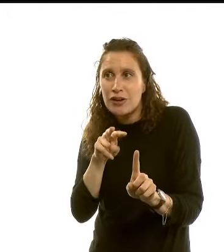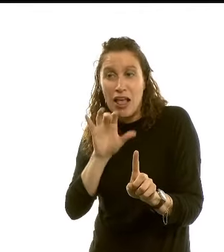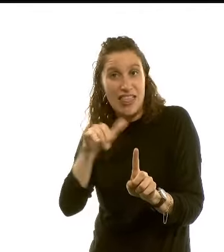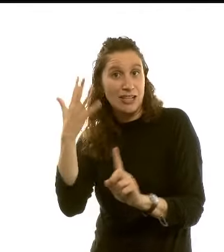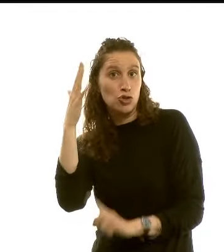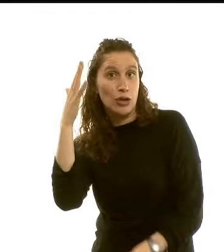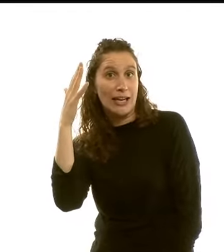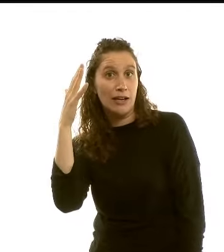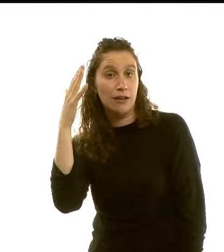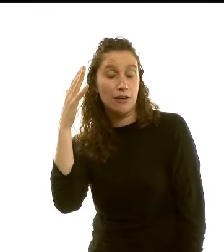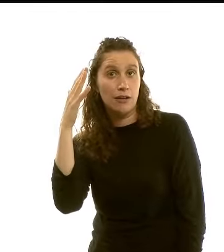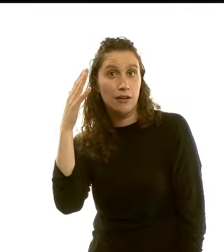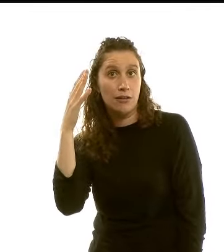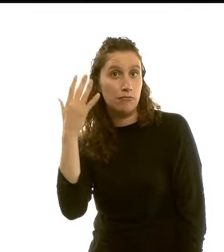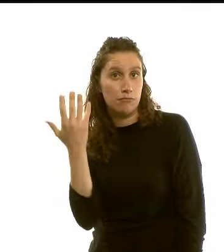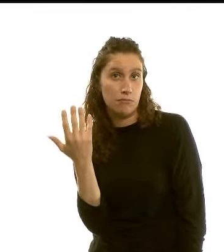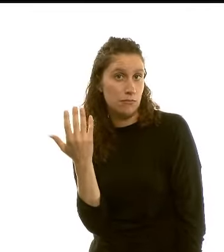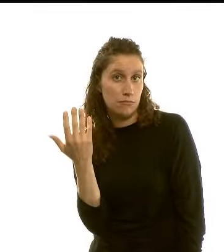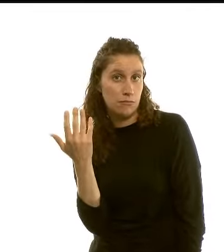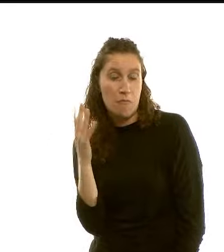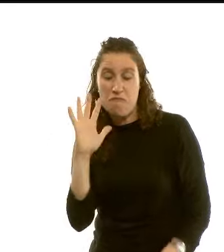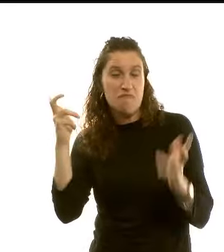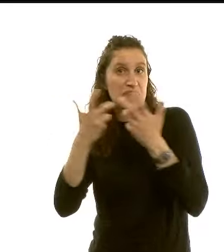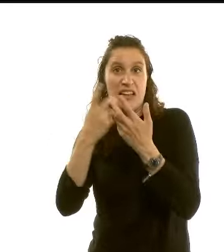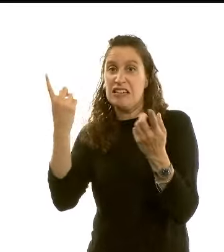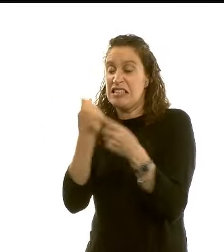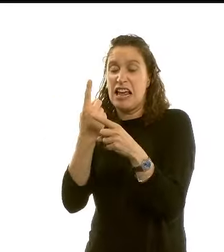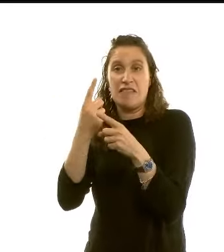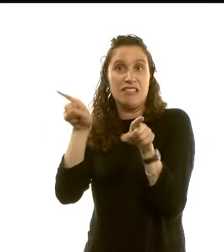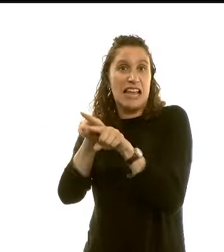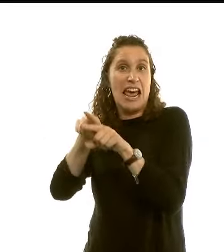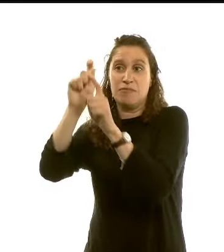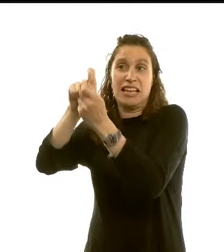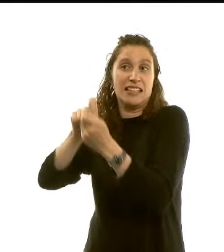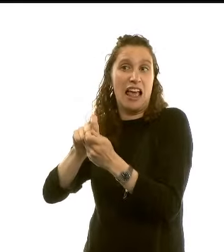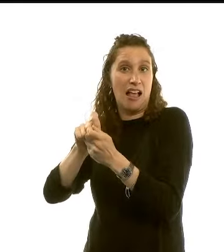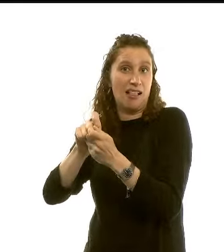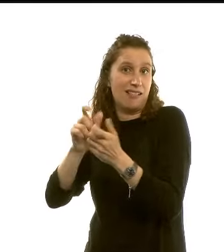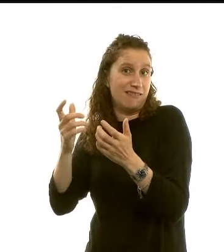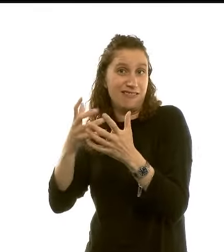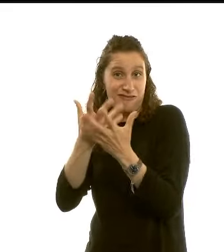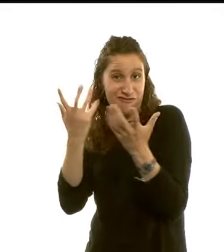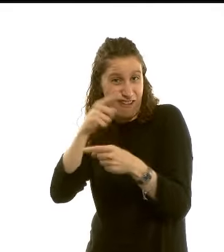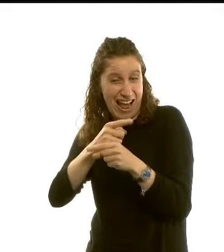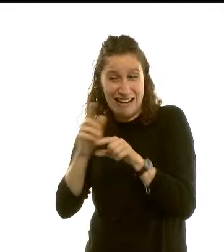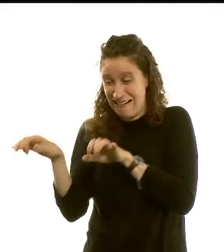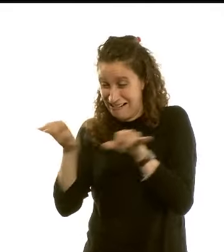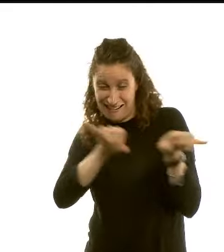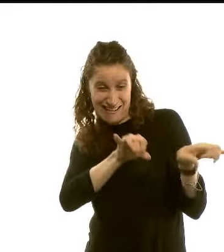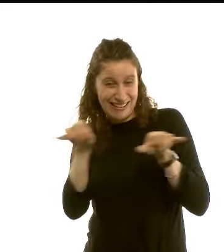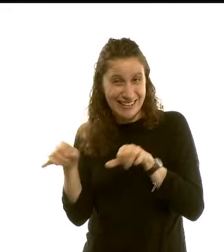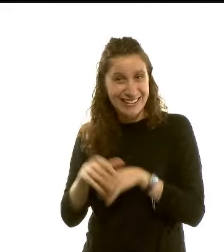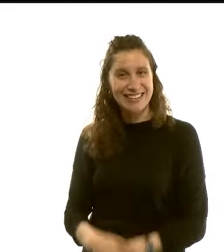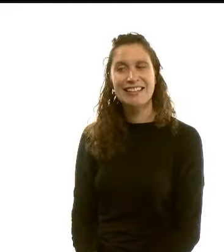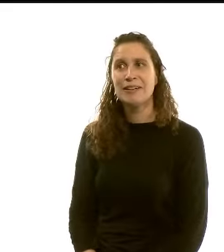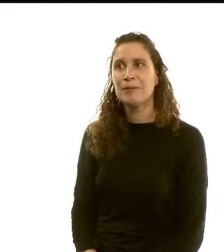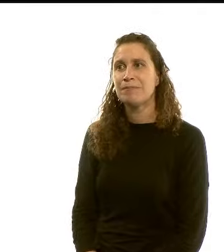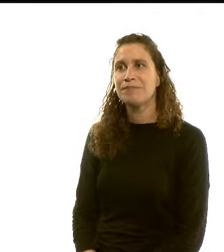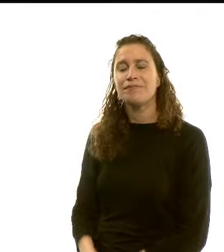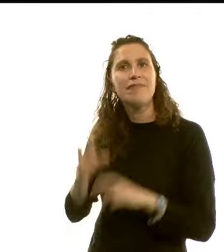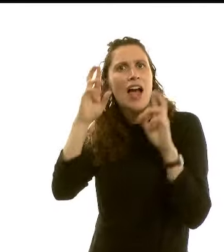tree. It's just as intricate as Vic's, I swear, right? It's incredible, guys. And I hope that while you were putting all these together, you had a good